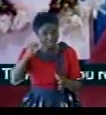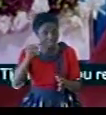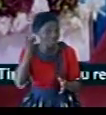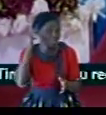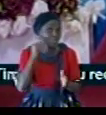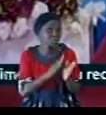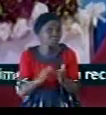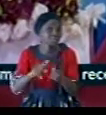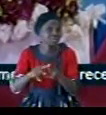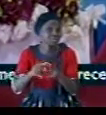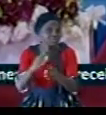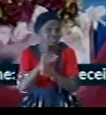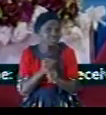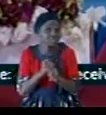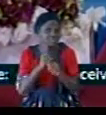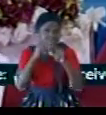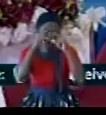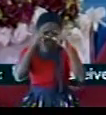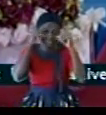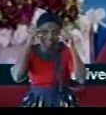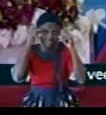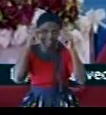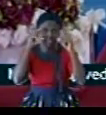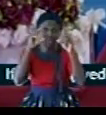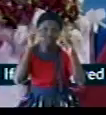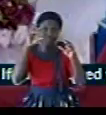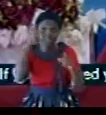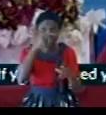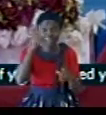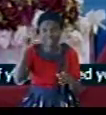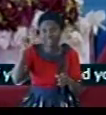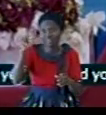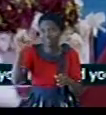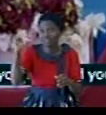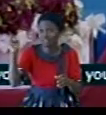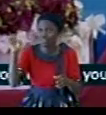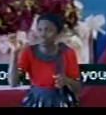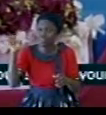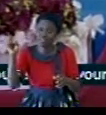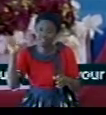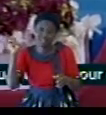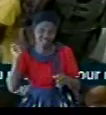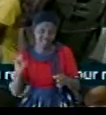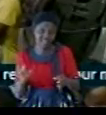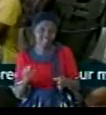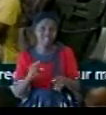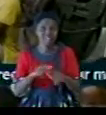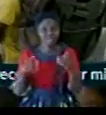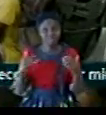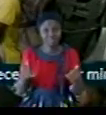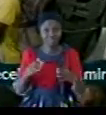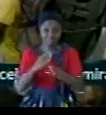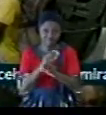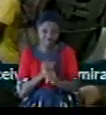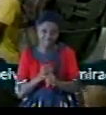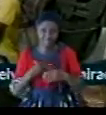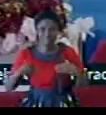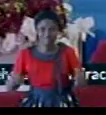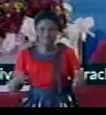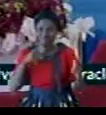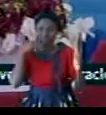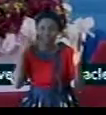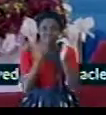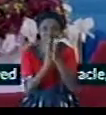but I didn't know that I'm going to receive my healing. Praise the Lord. So before I want to go, I want to use this song